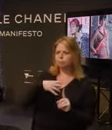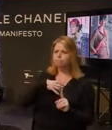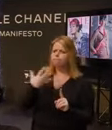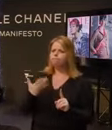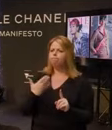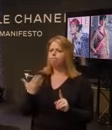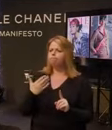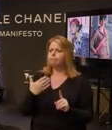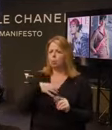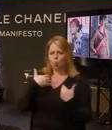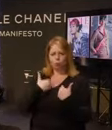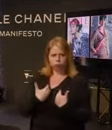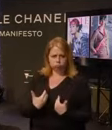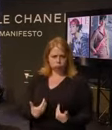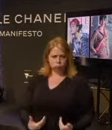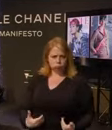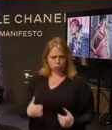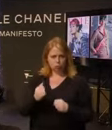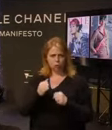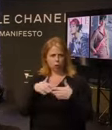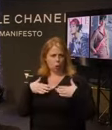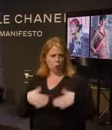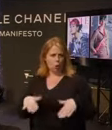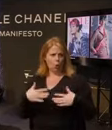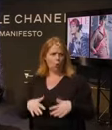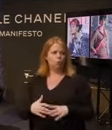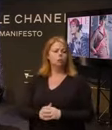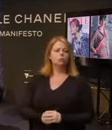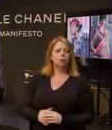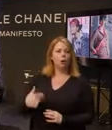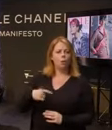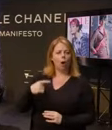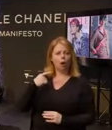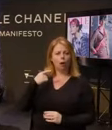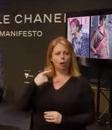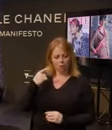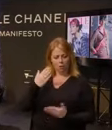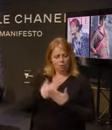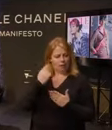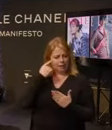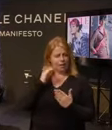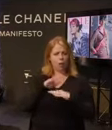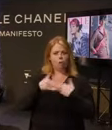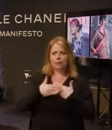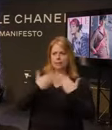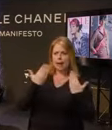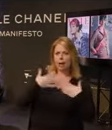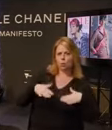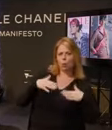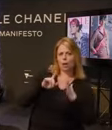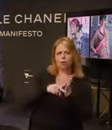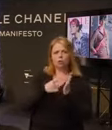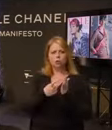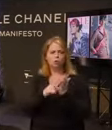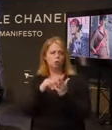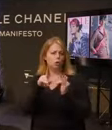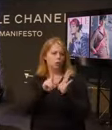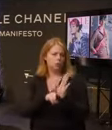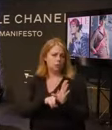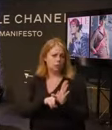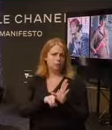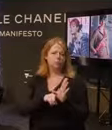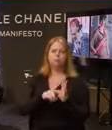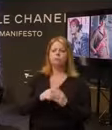more luxurious garments, because we think of her so much in terms of day wear, in terms of jersey, in terms of those kind of more